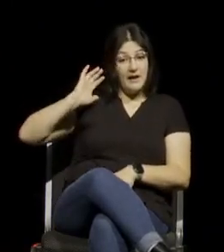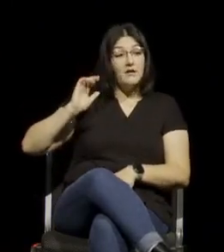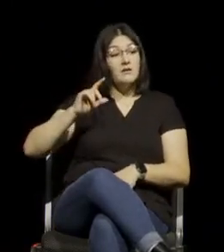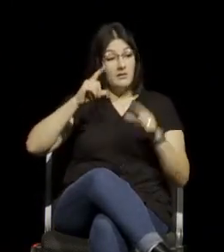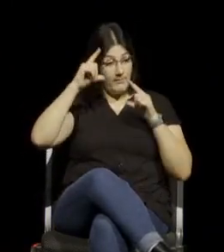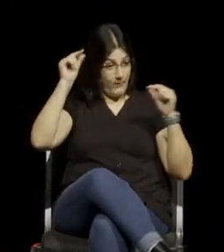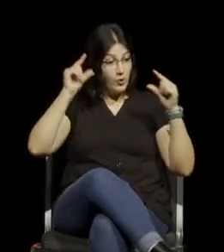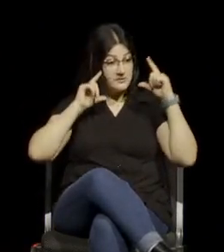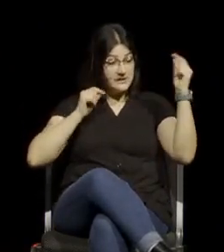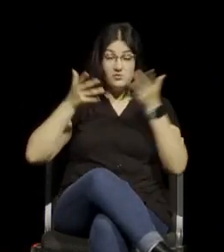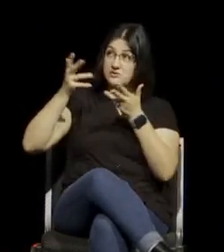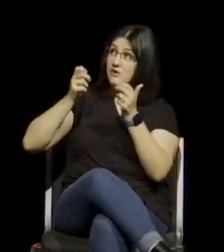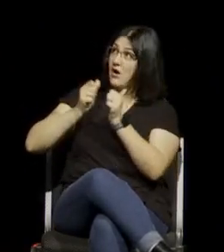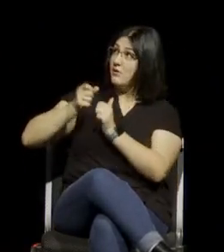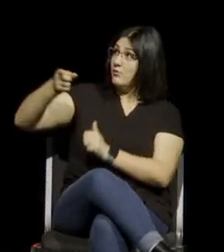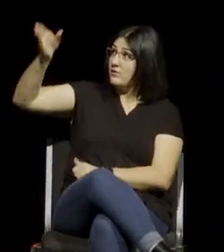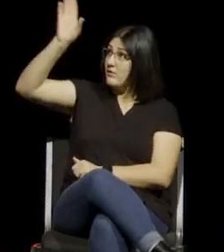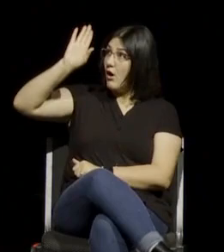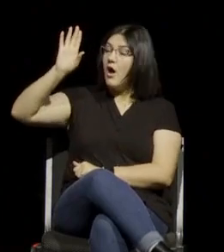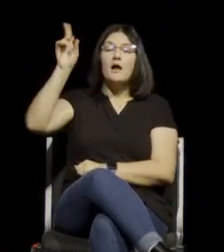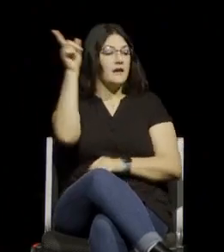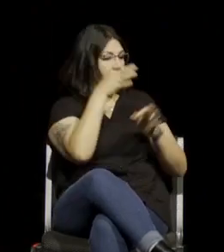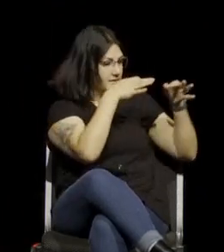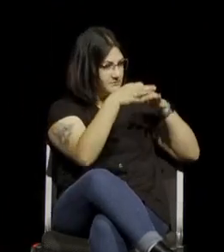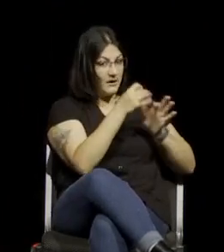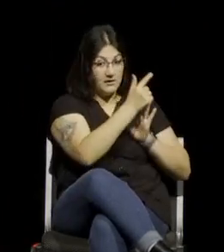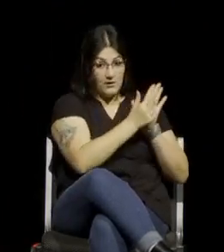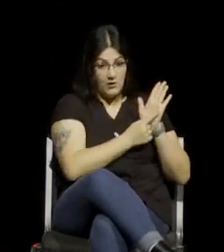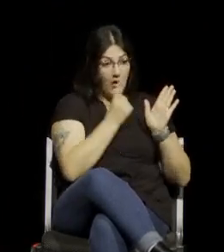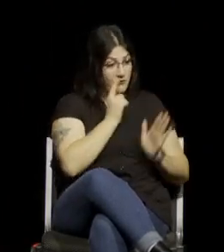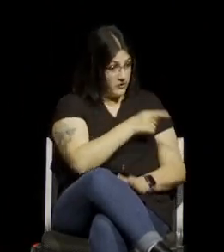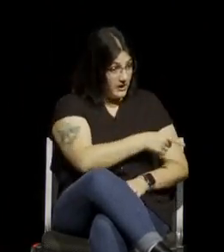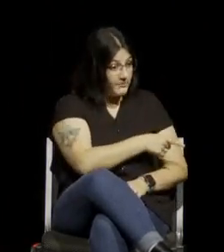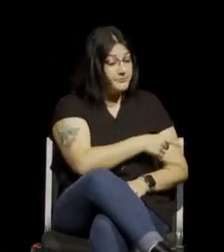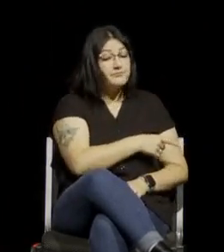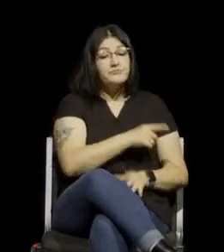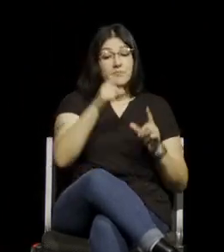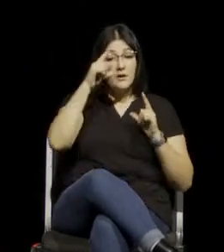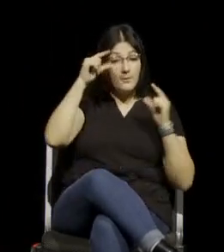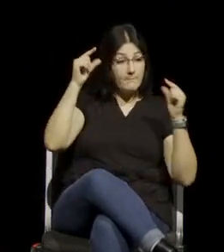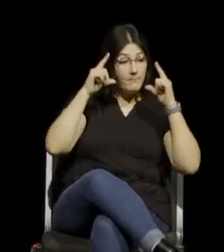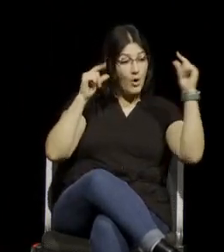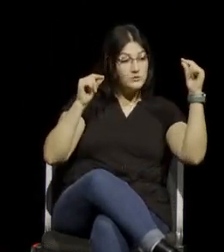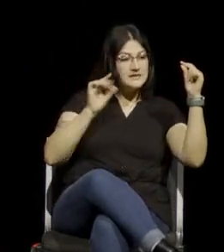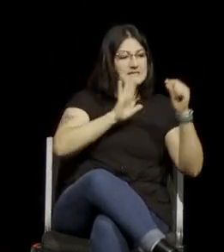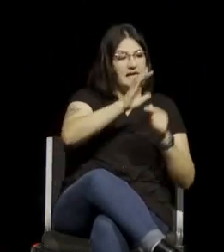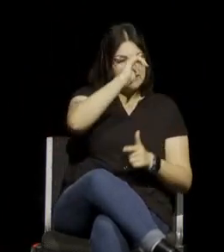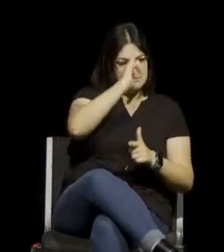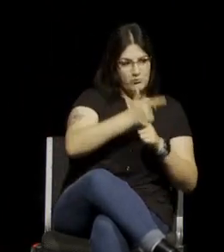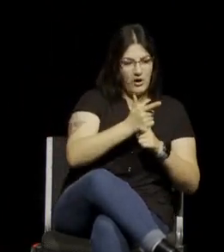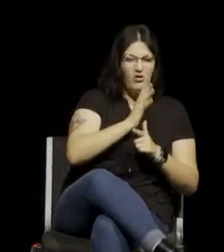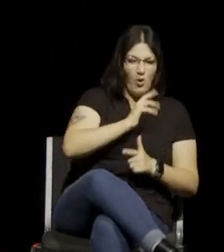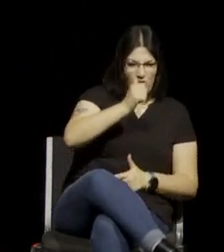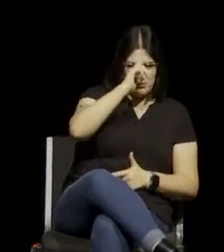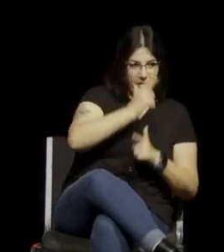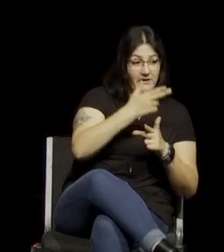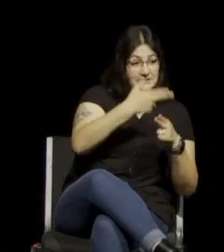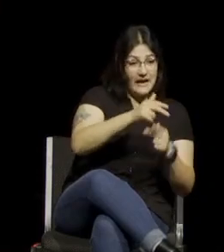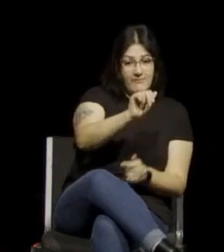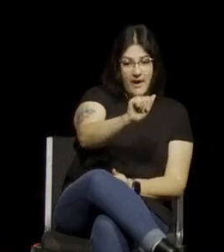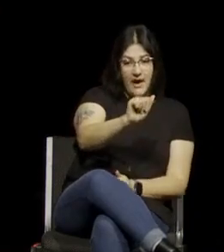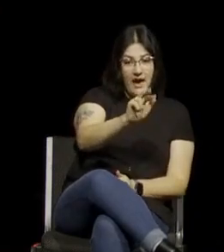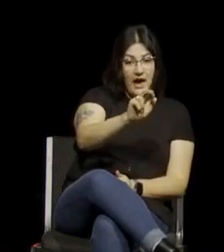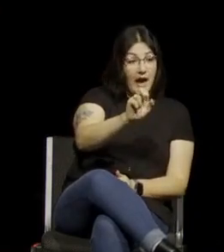when God gave the law to the Israelites through Moses. Moses' brother was Aaron, older brother, and